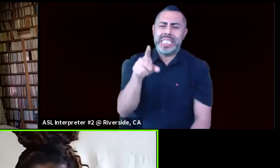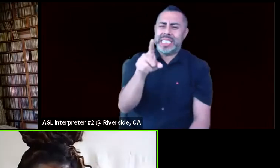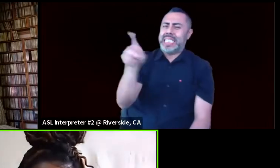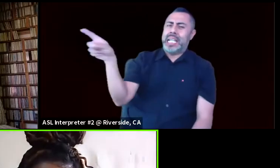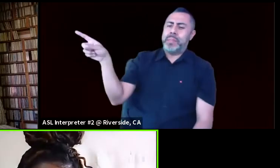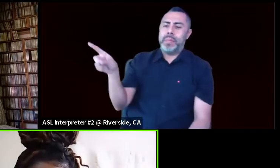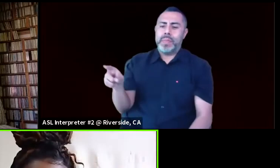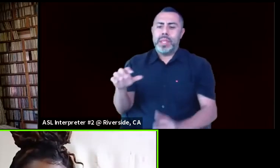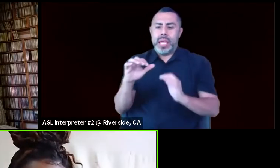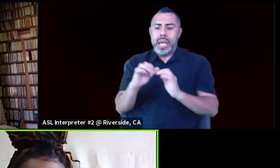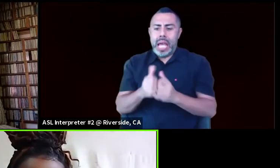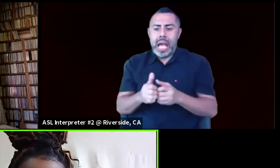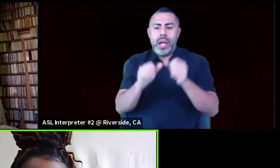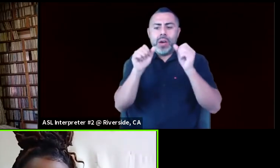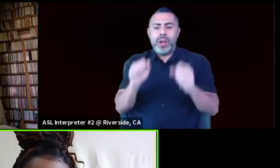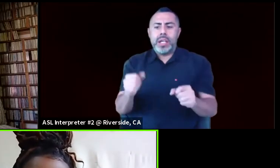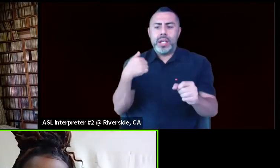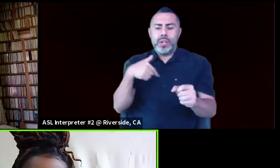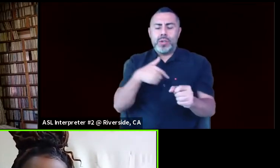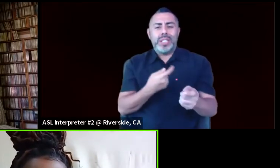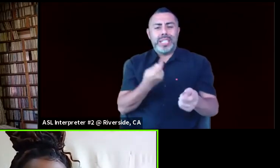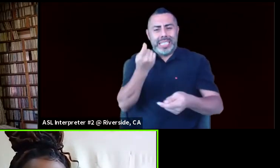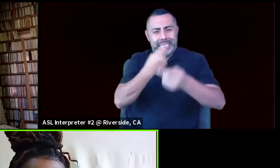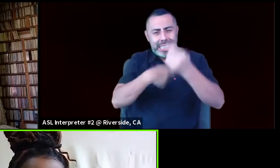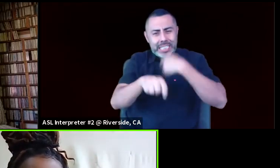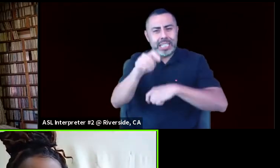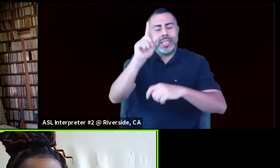flow? Yeah. Inhale.